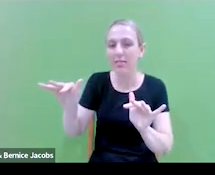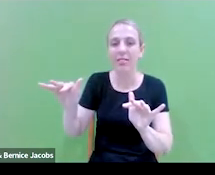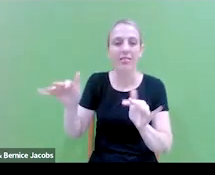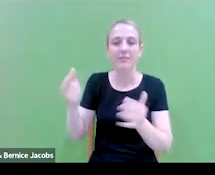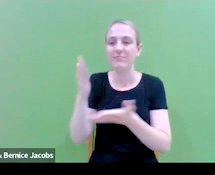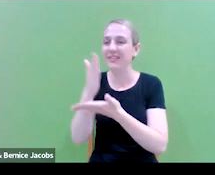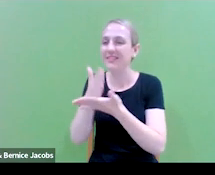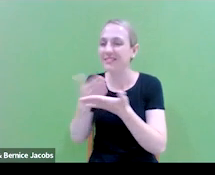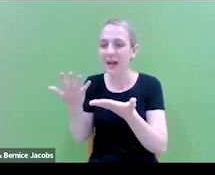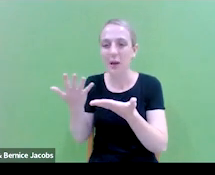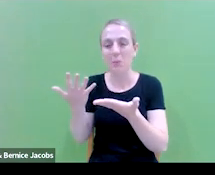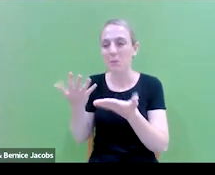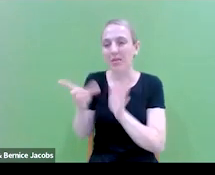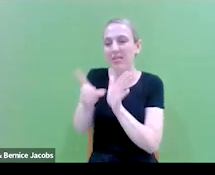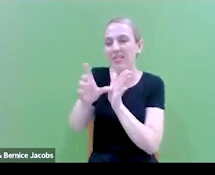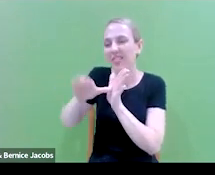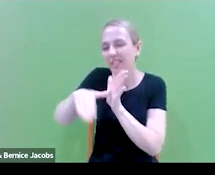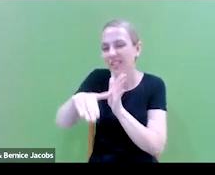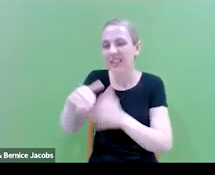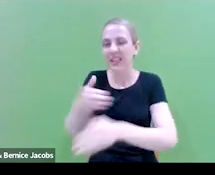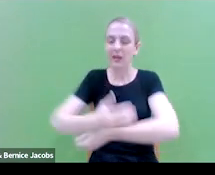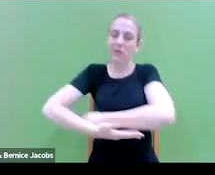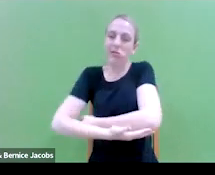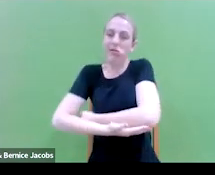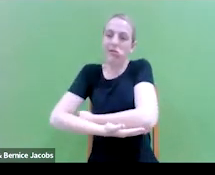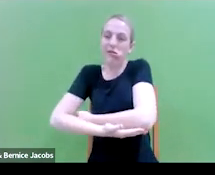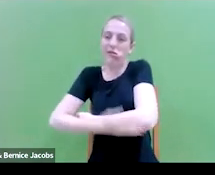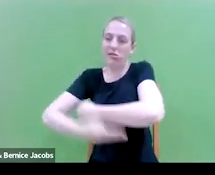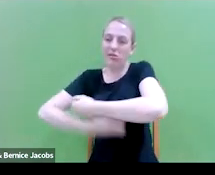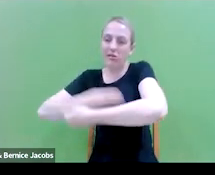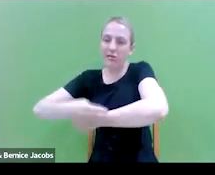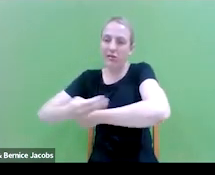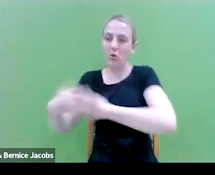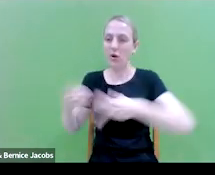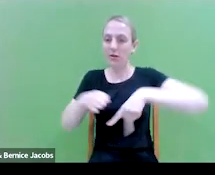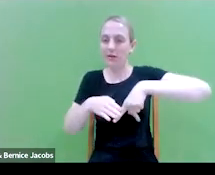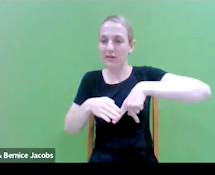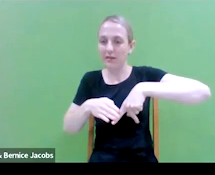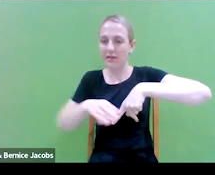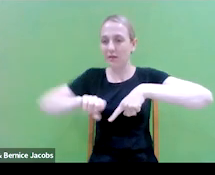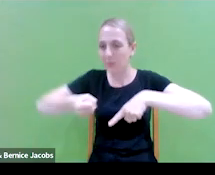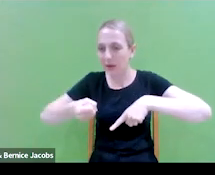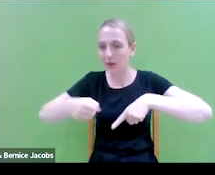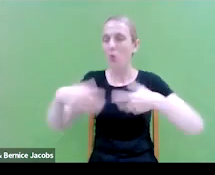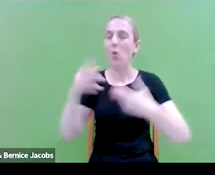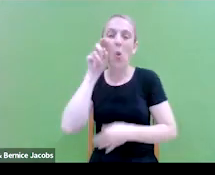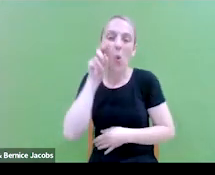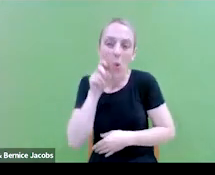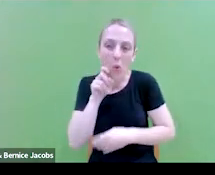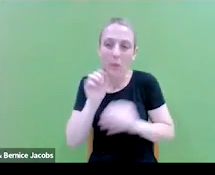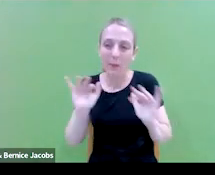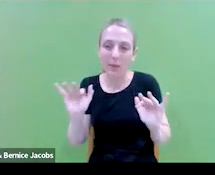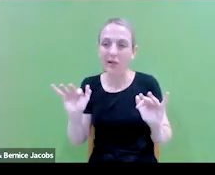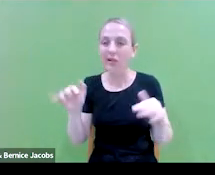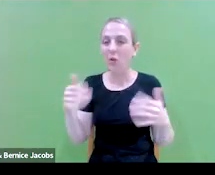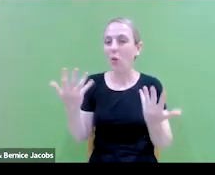temporary impairments, so a broken arm, a broken leg. We've got some elderly people and people with